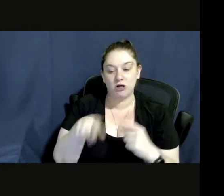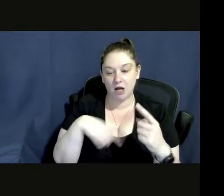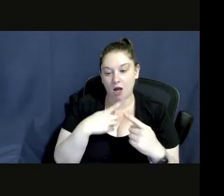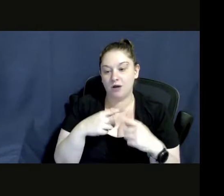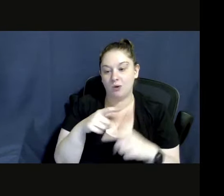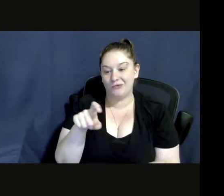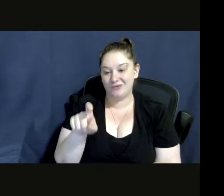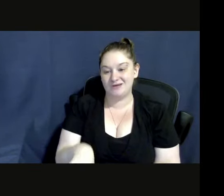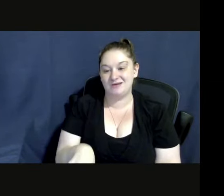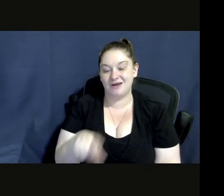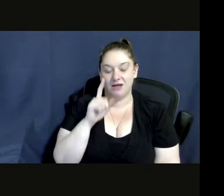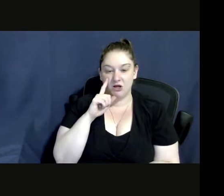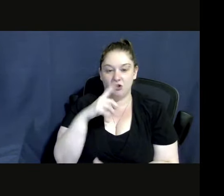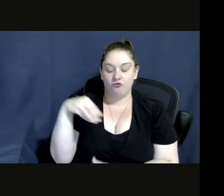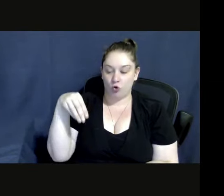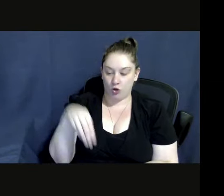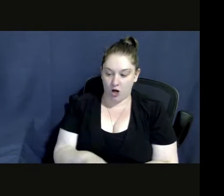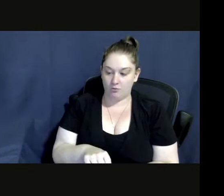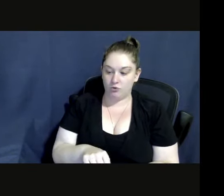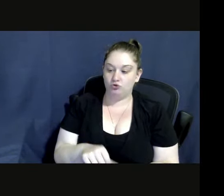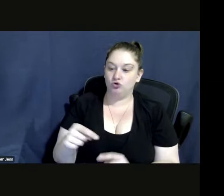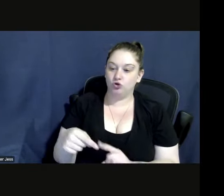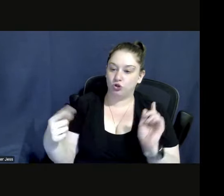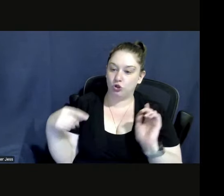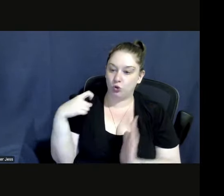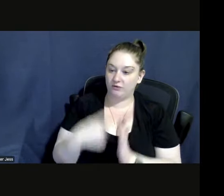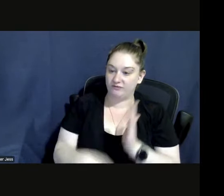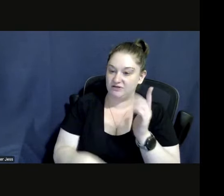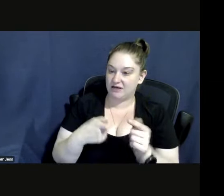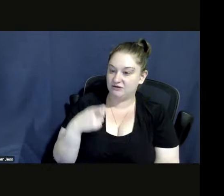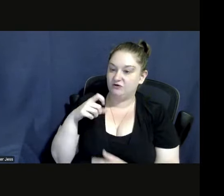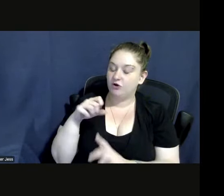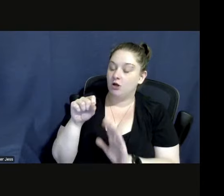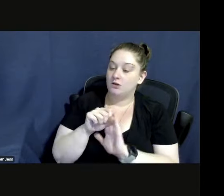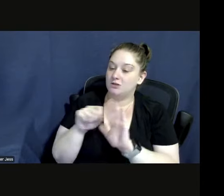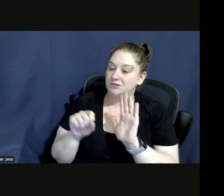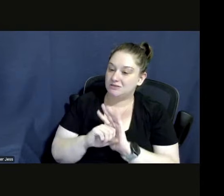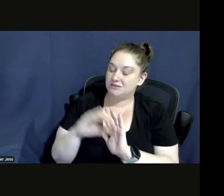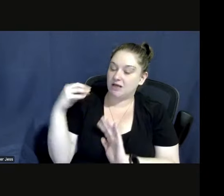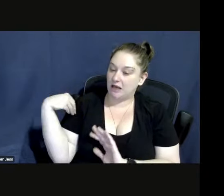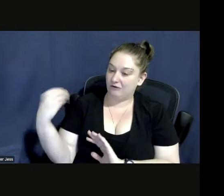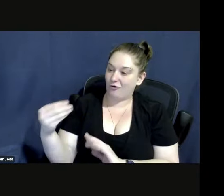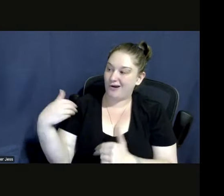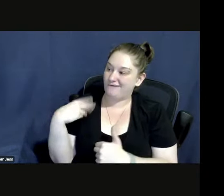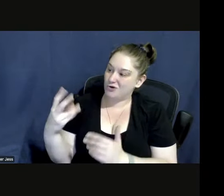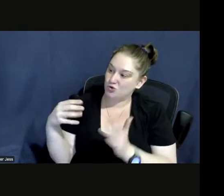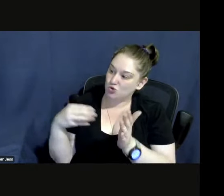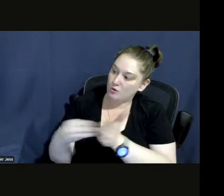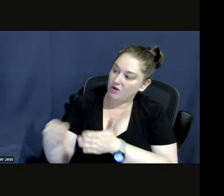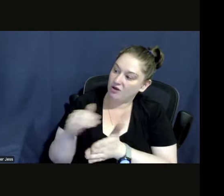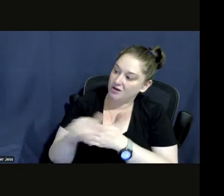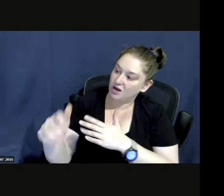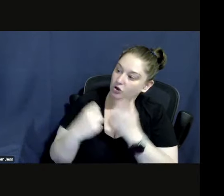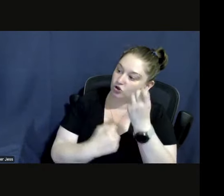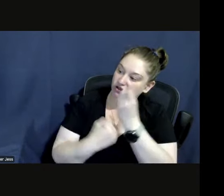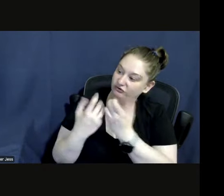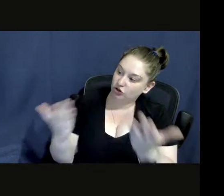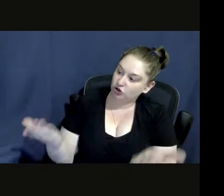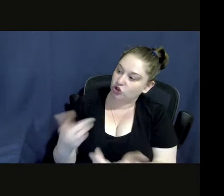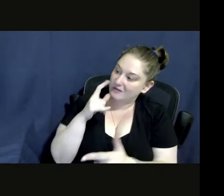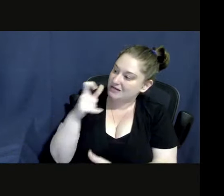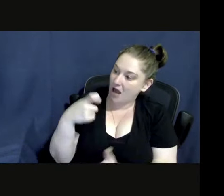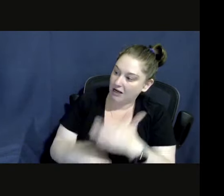for compensation in lieu of taxes from the state of Oregon, having $2 billion of infrastructure here that's